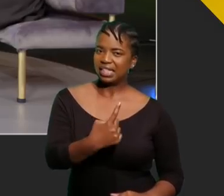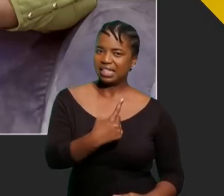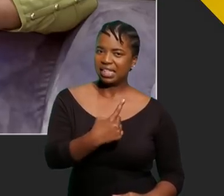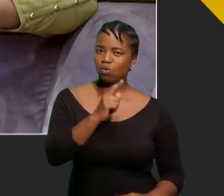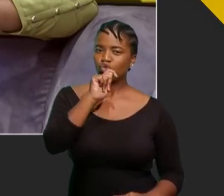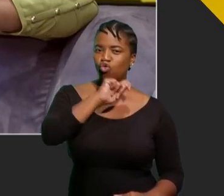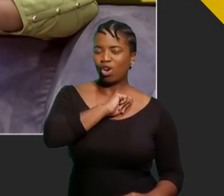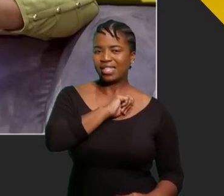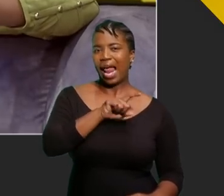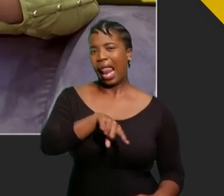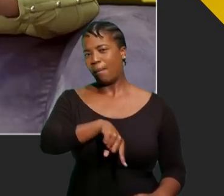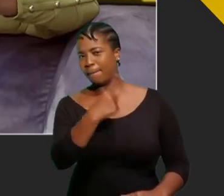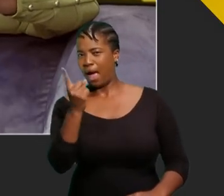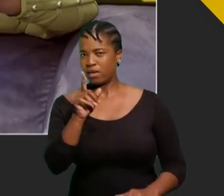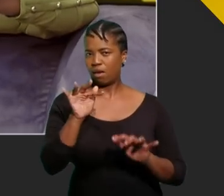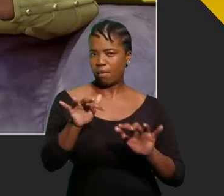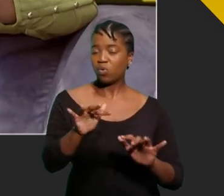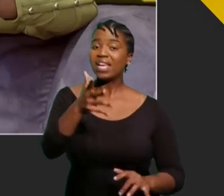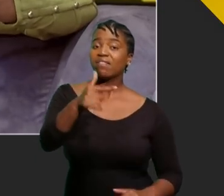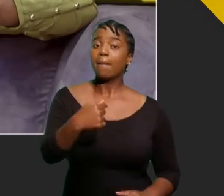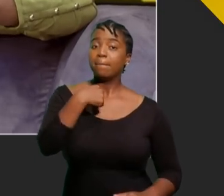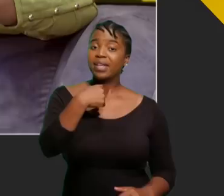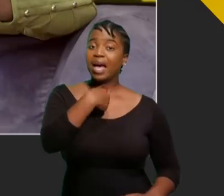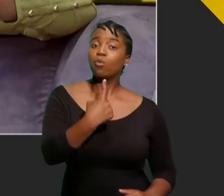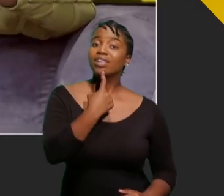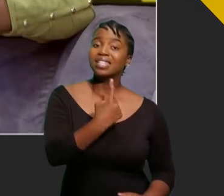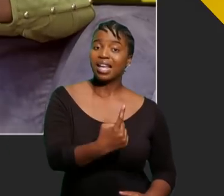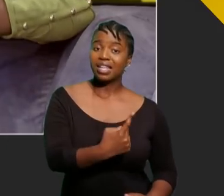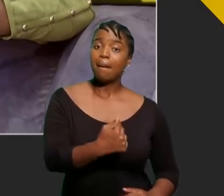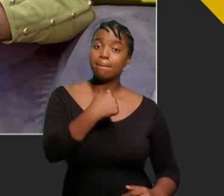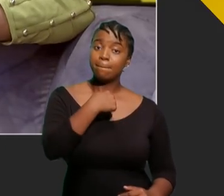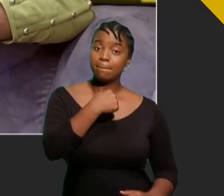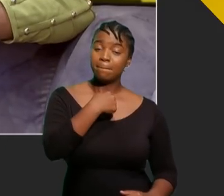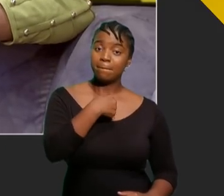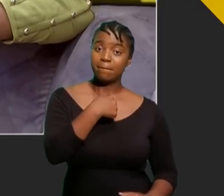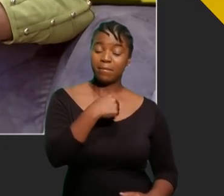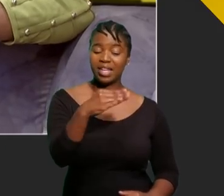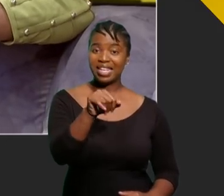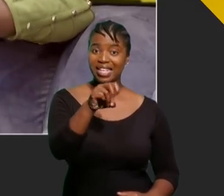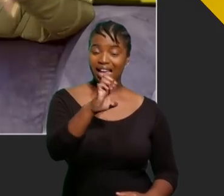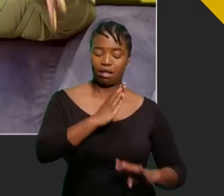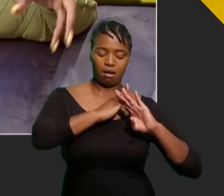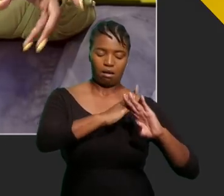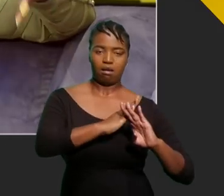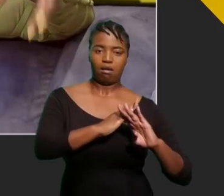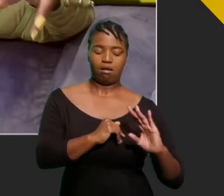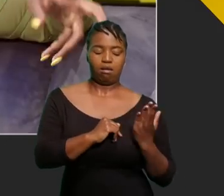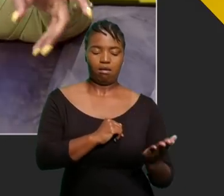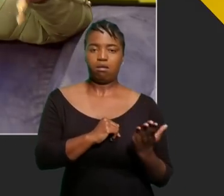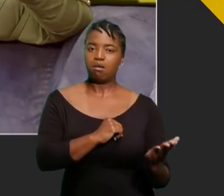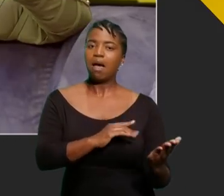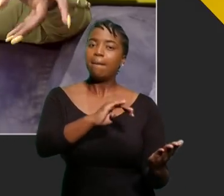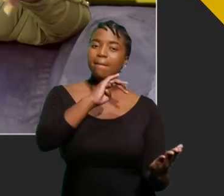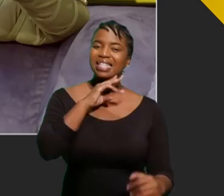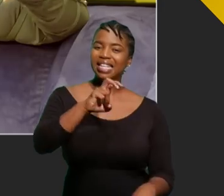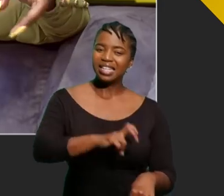the other side? Because if I'm going to present what is defending my case, it means that we don't trust the other side. It means then we do need to have